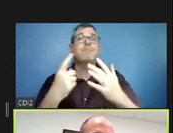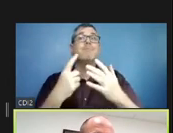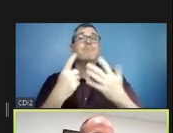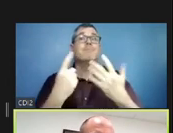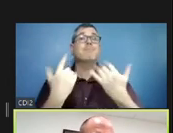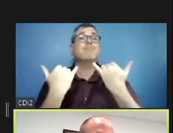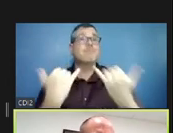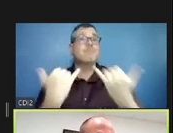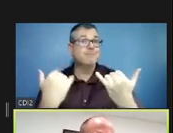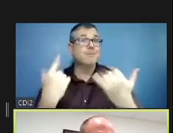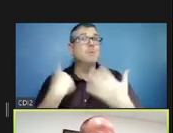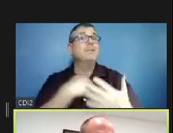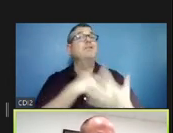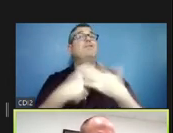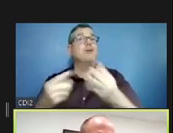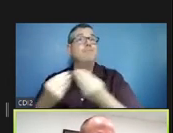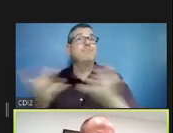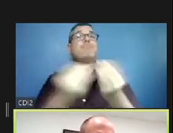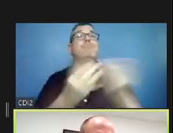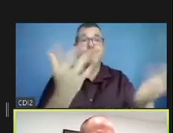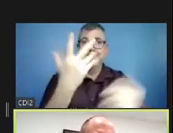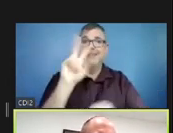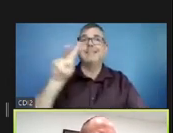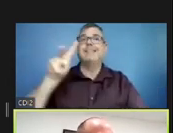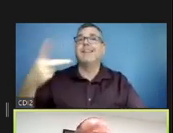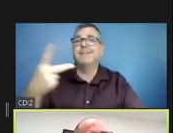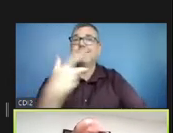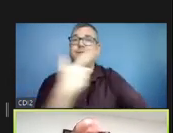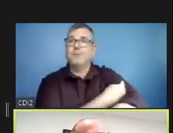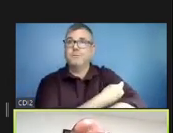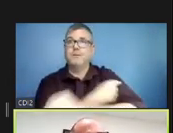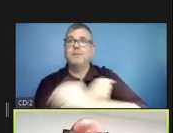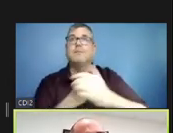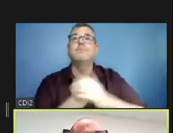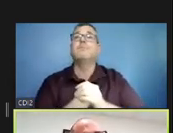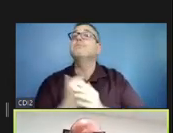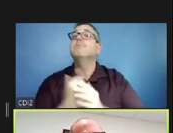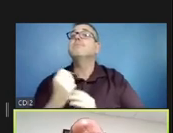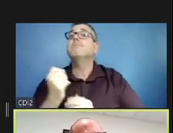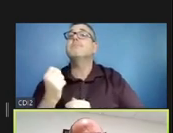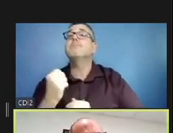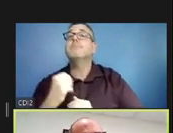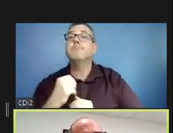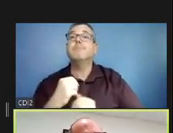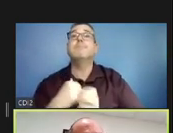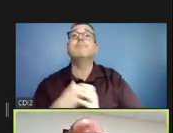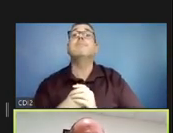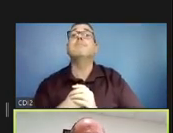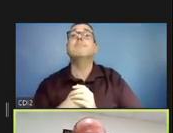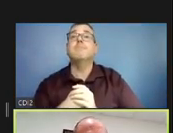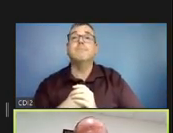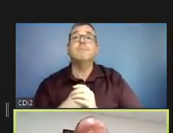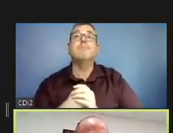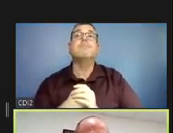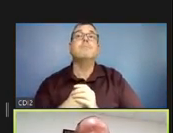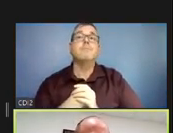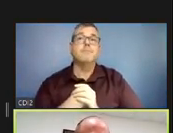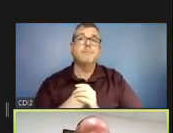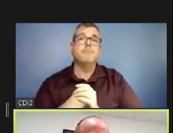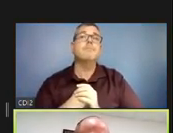point, close to 4,000 have been vaccinated with that second dose. And it's that second dose that you need. That's when you get to that 94,